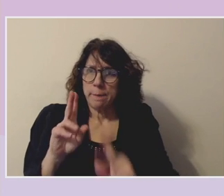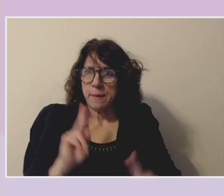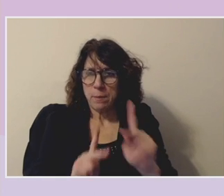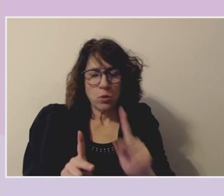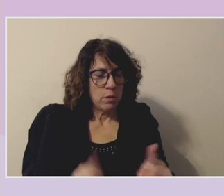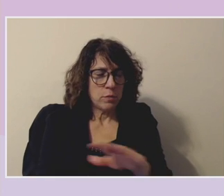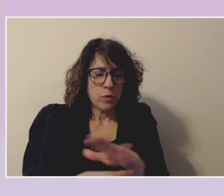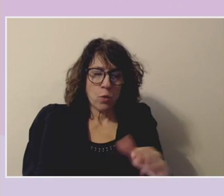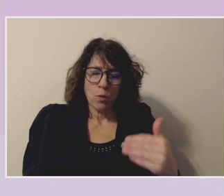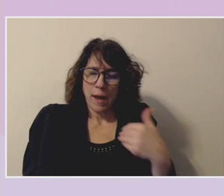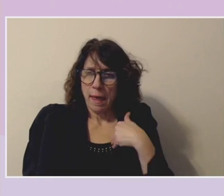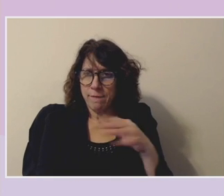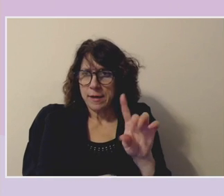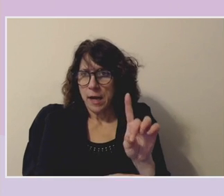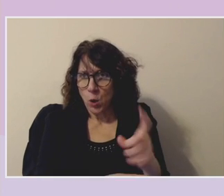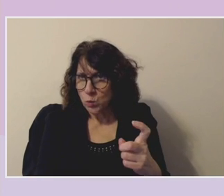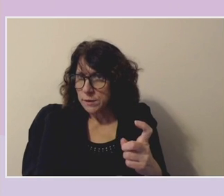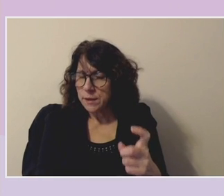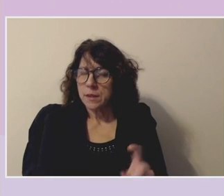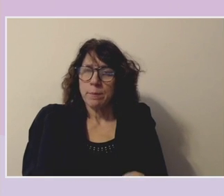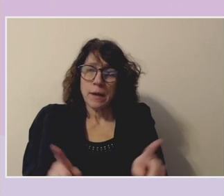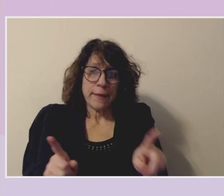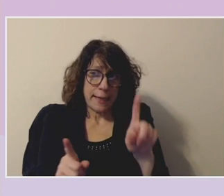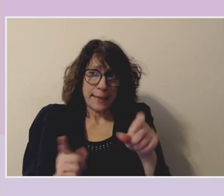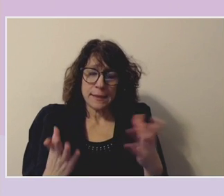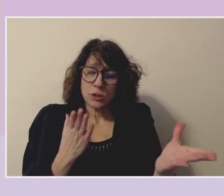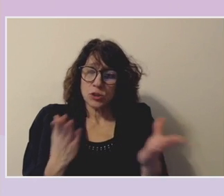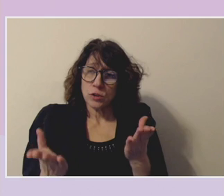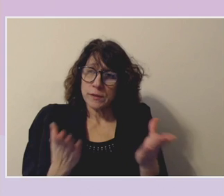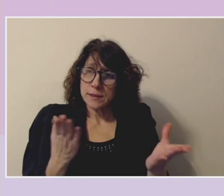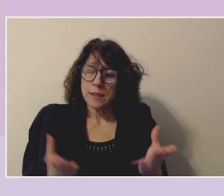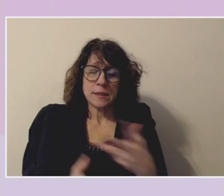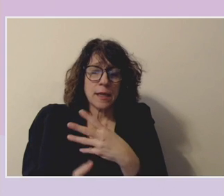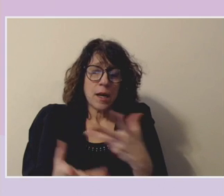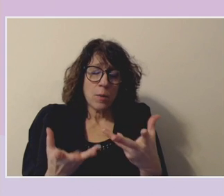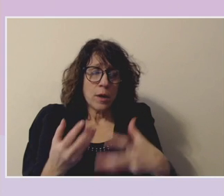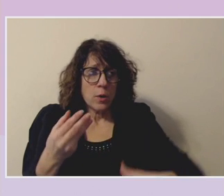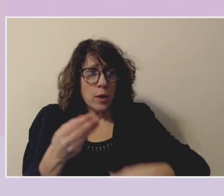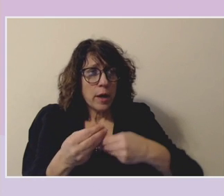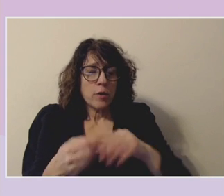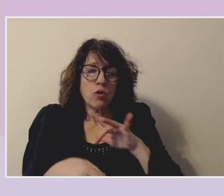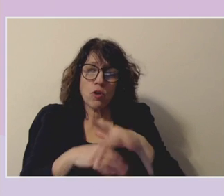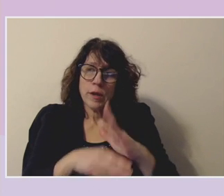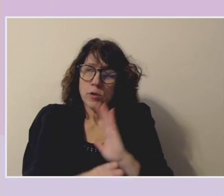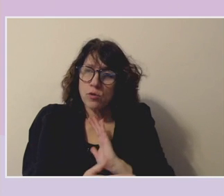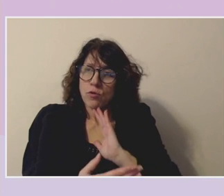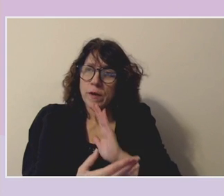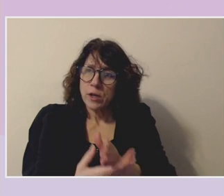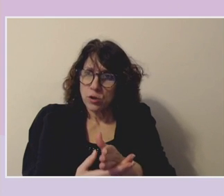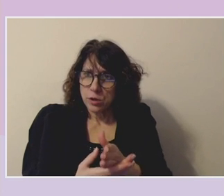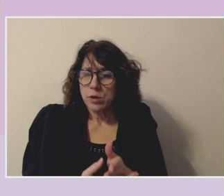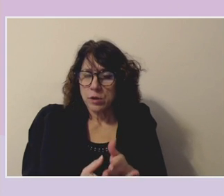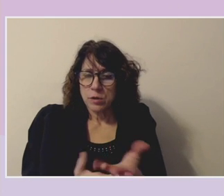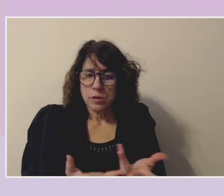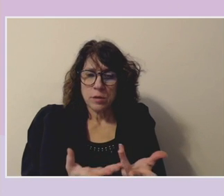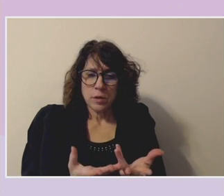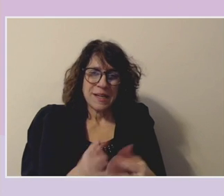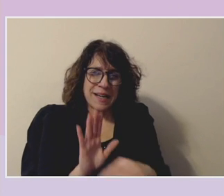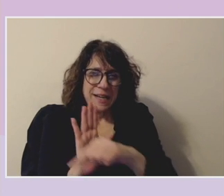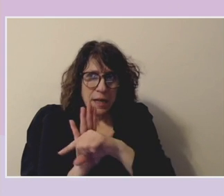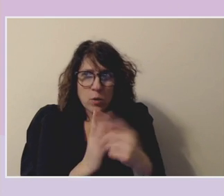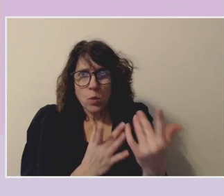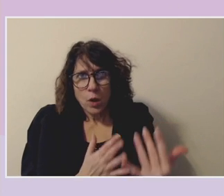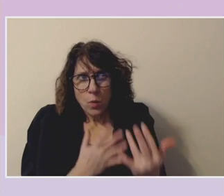a diagnosis, but they need services. And so I'd like to add that early intervention because often we wait and it's a downside. We wait until someone